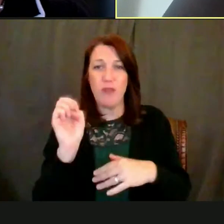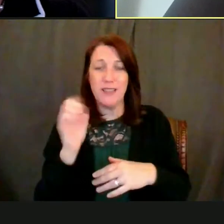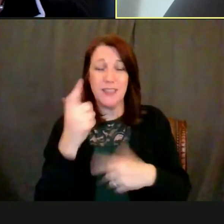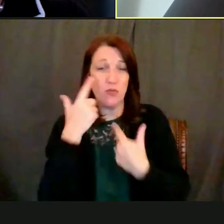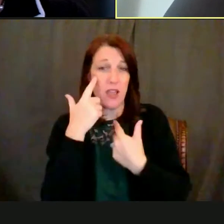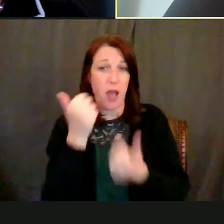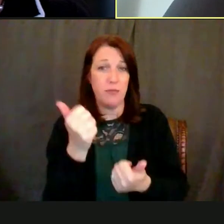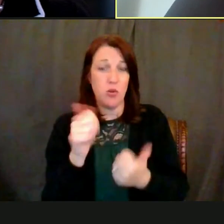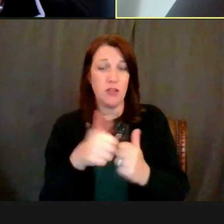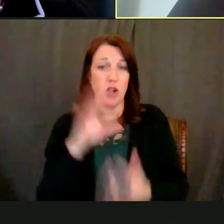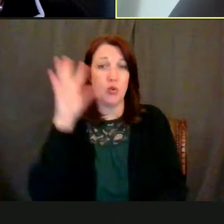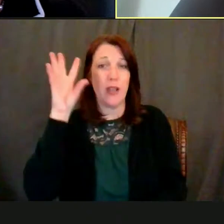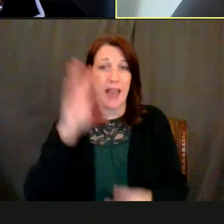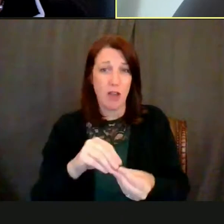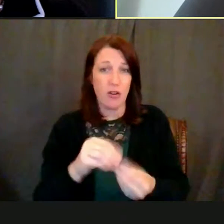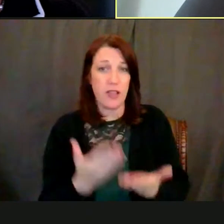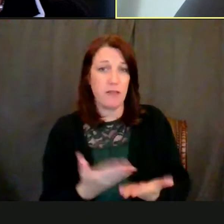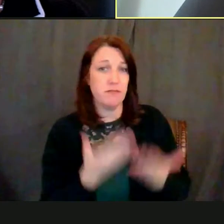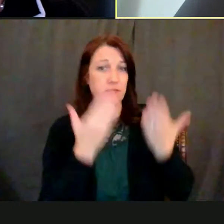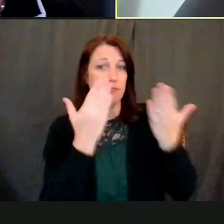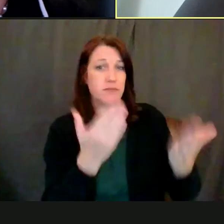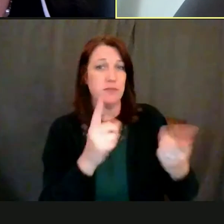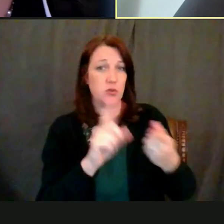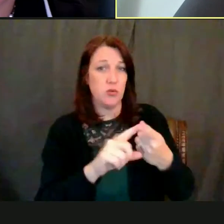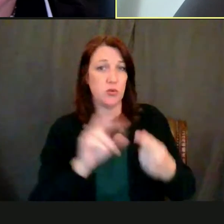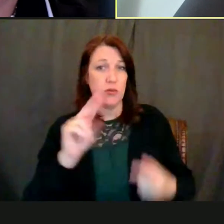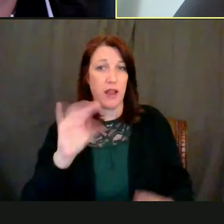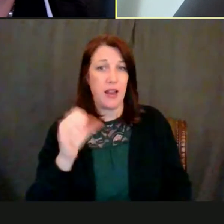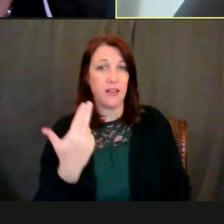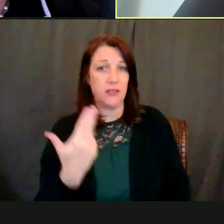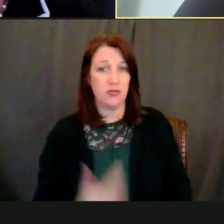you can aggregate them and submit those to us.